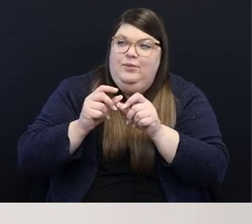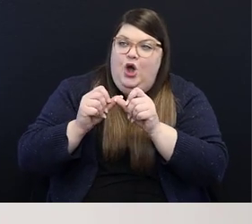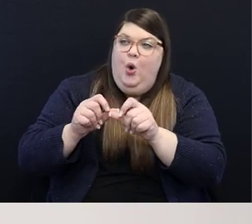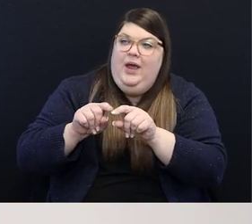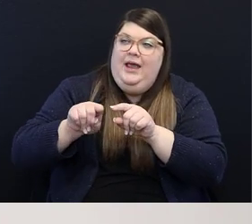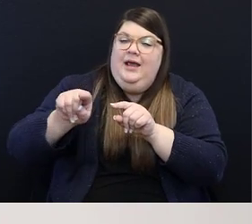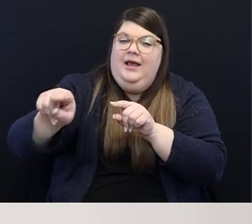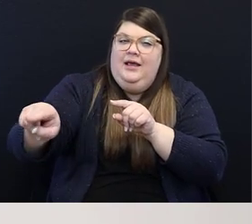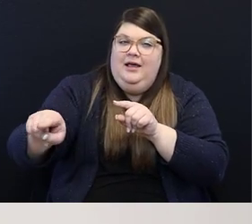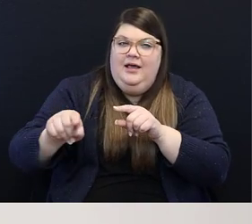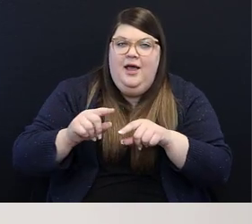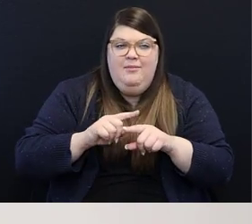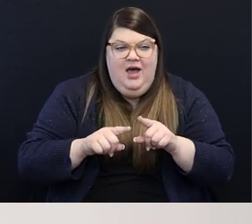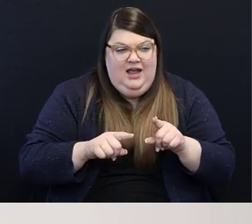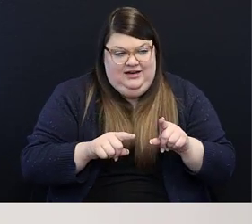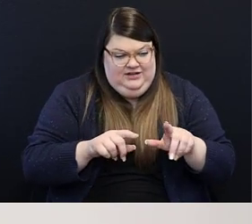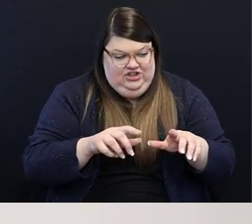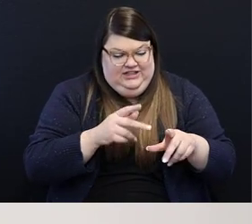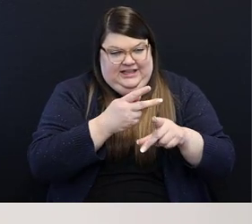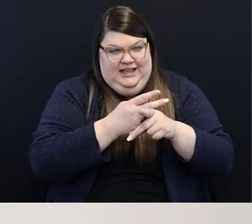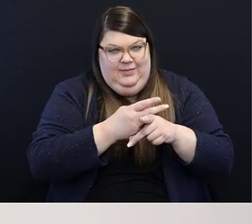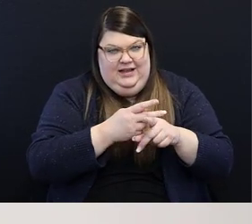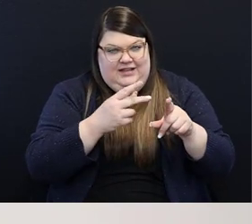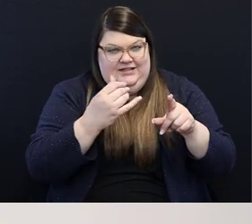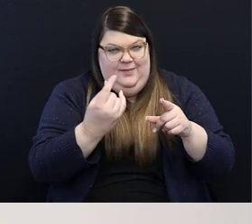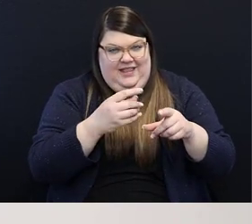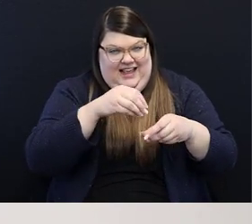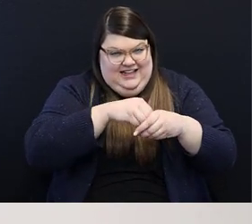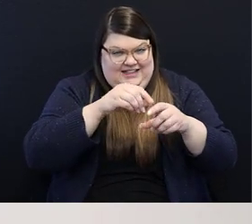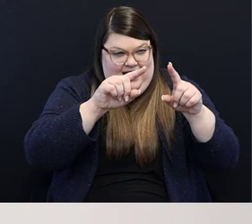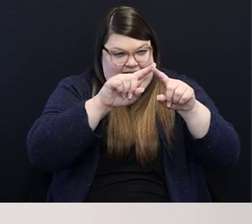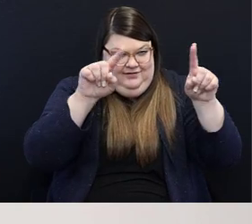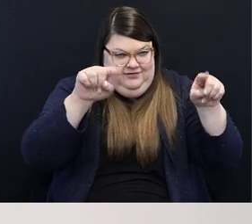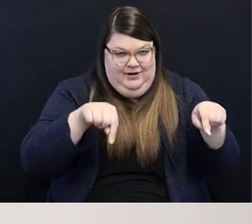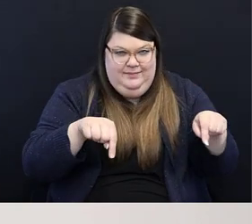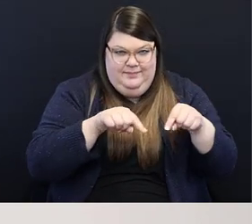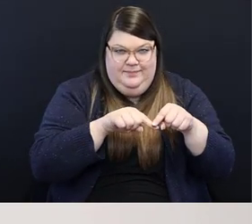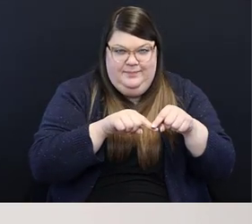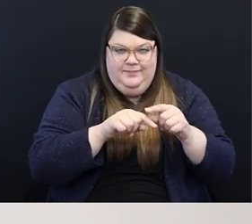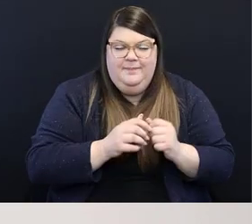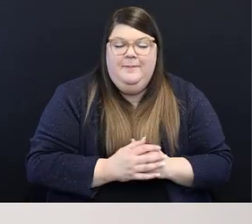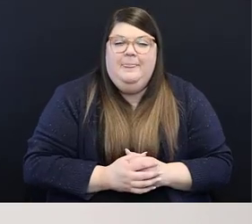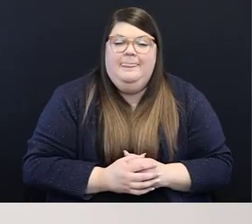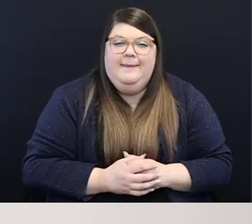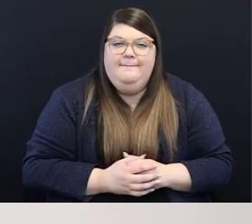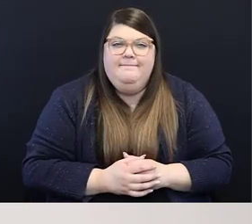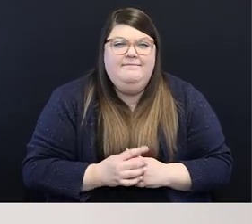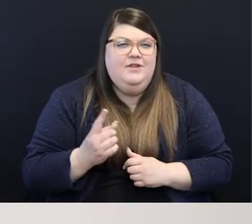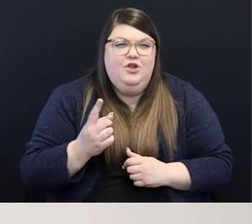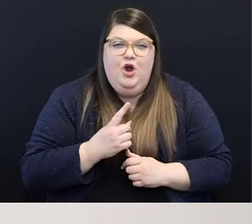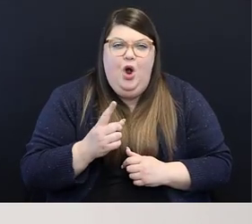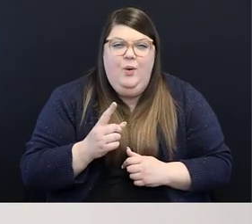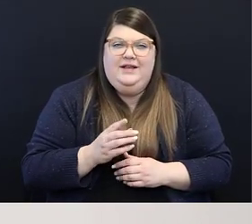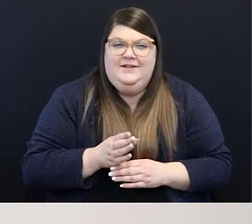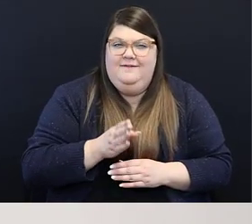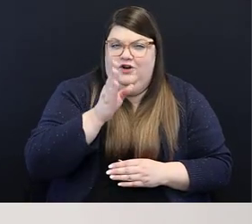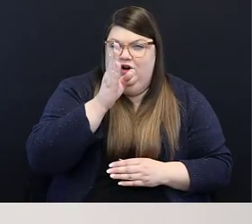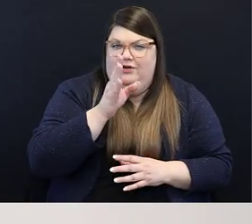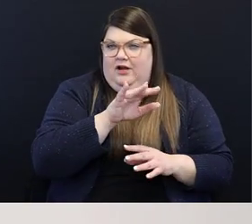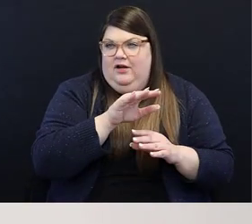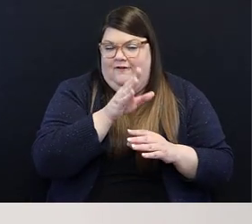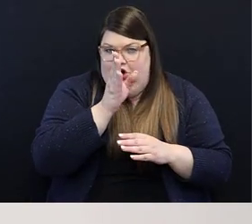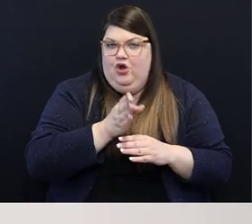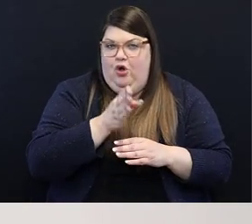kind of crystallizing something very specific inside. And they're always vertical because I think that's the kind of